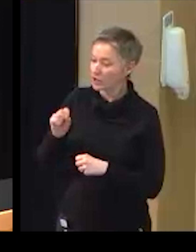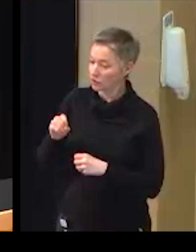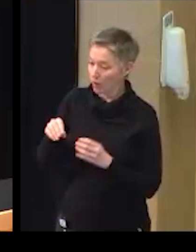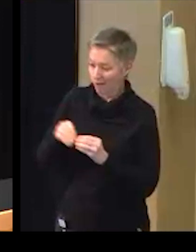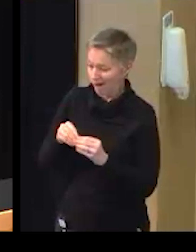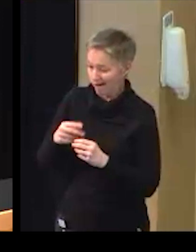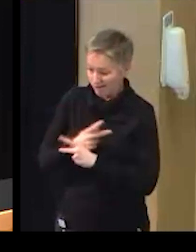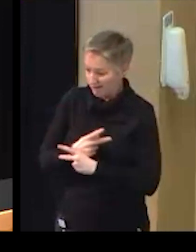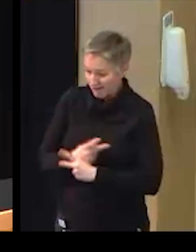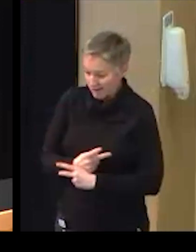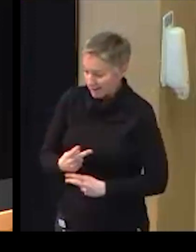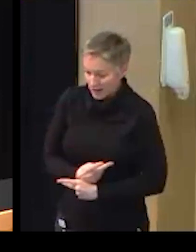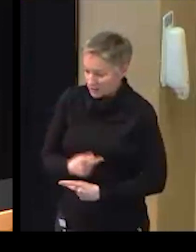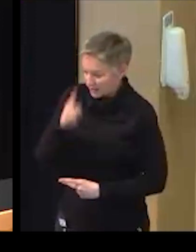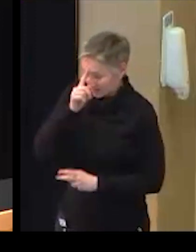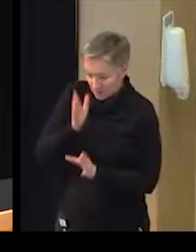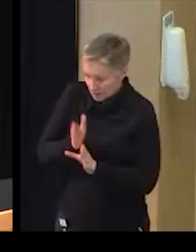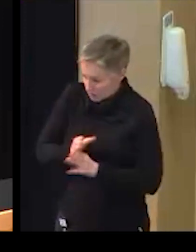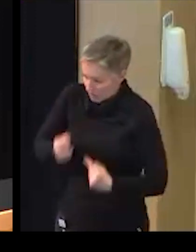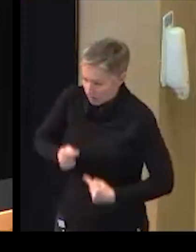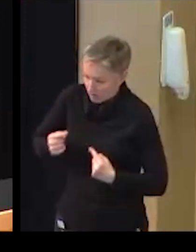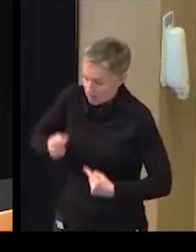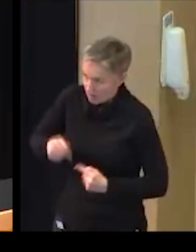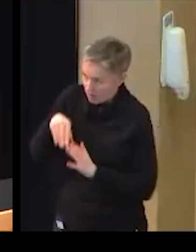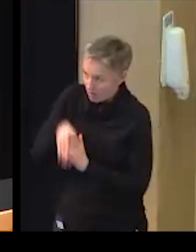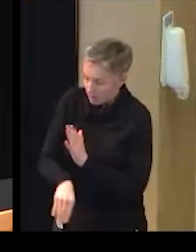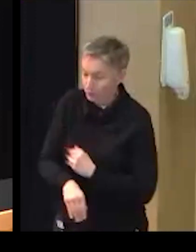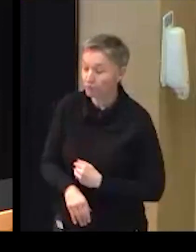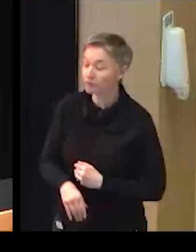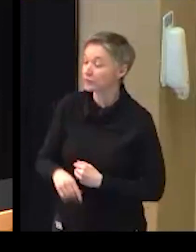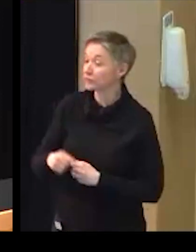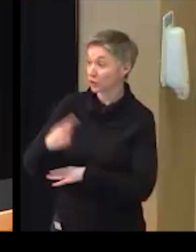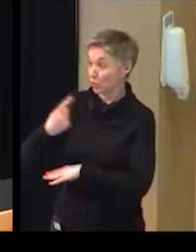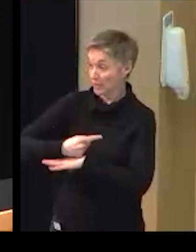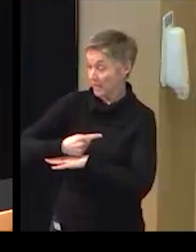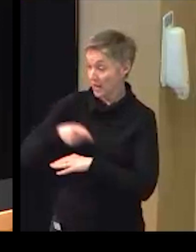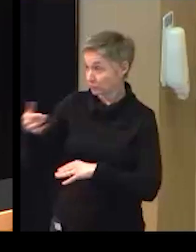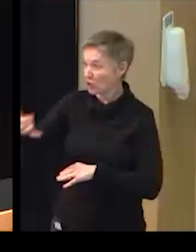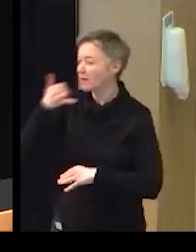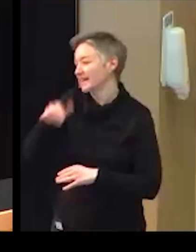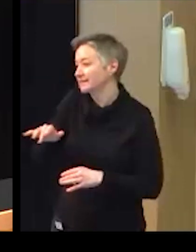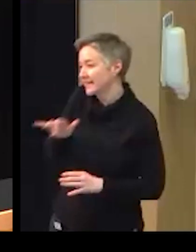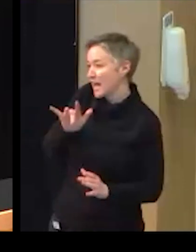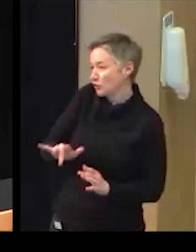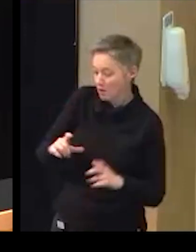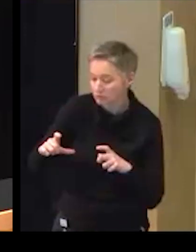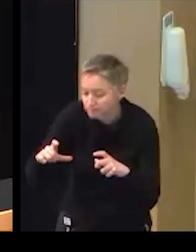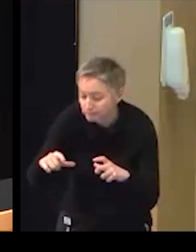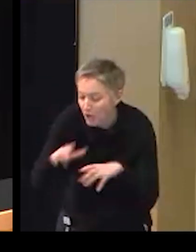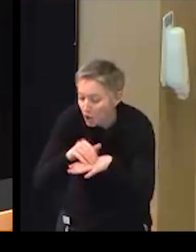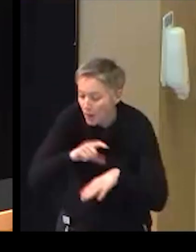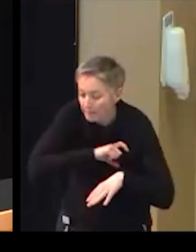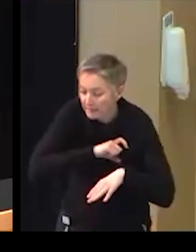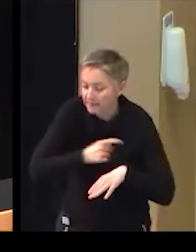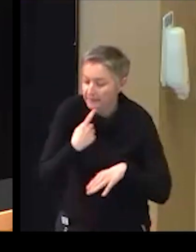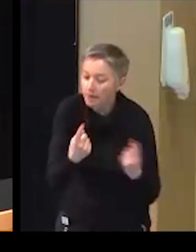deeper into psychological difficulty. One day he called on the intercom and said, "Call the police and tell